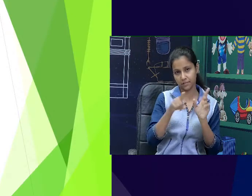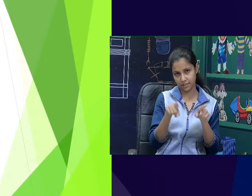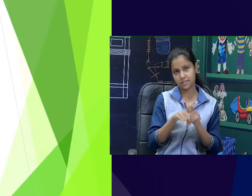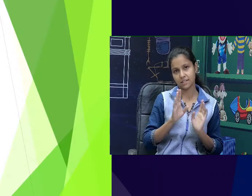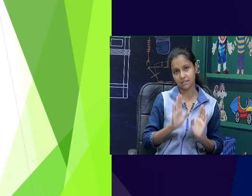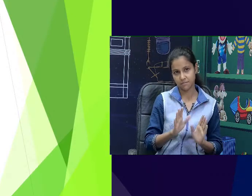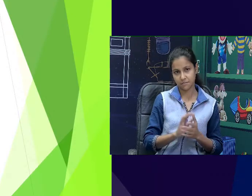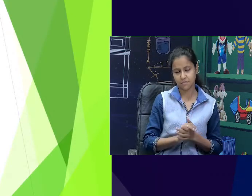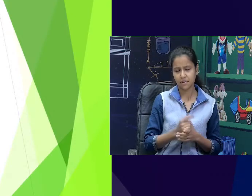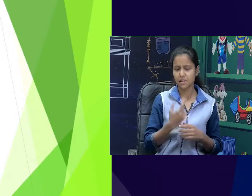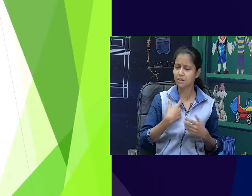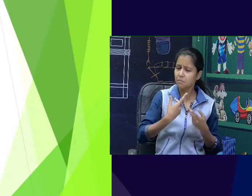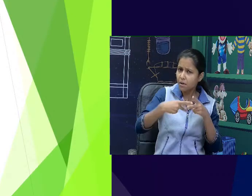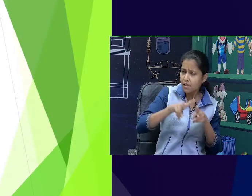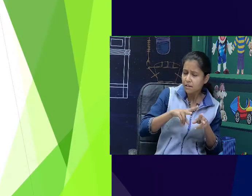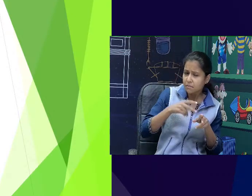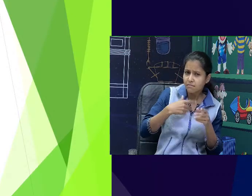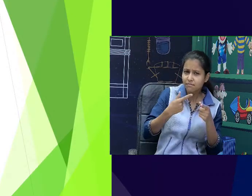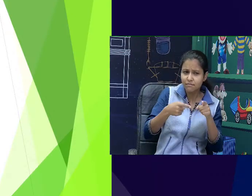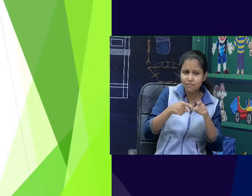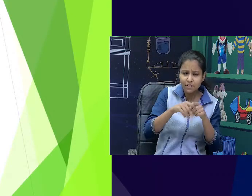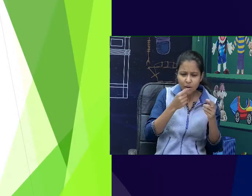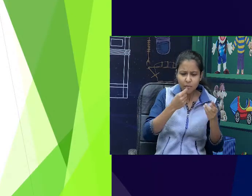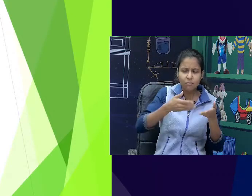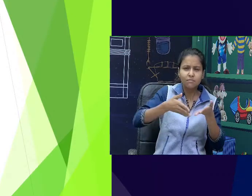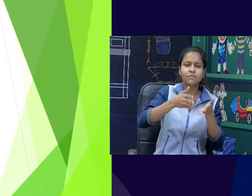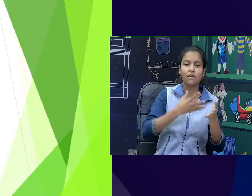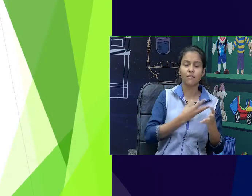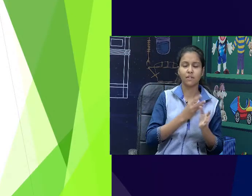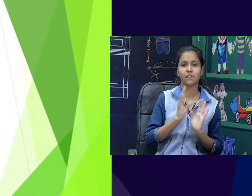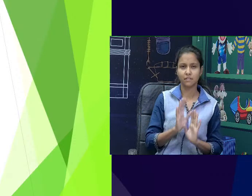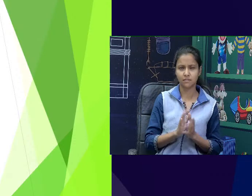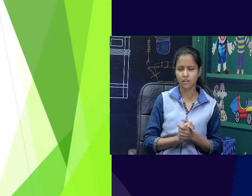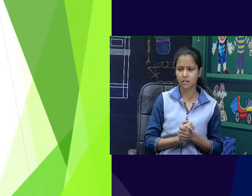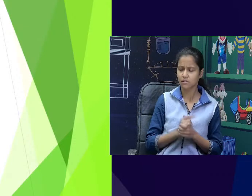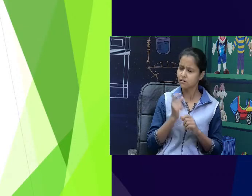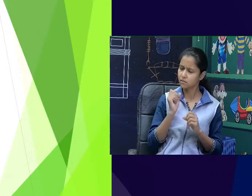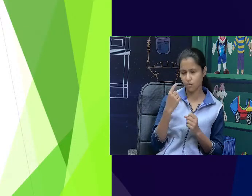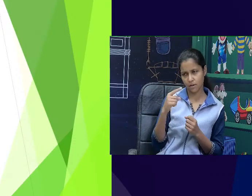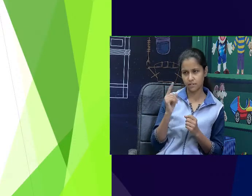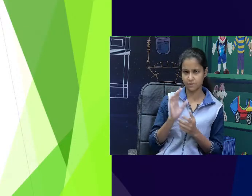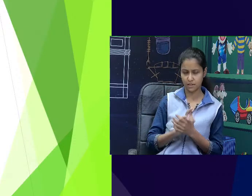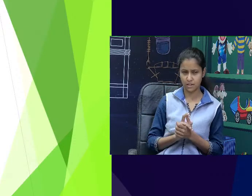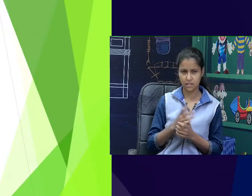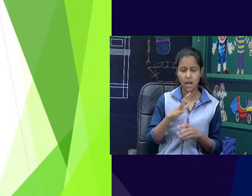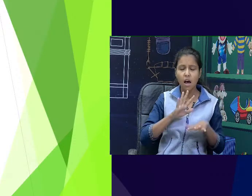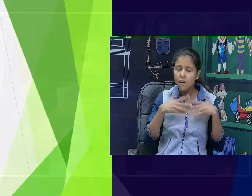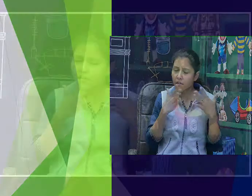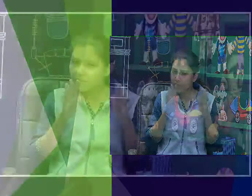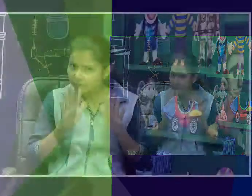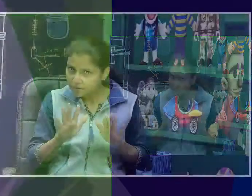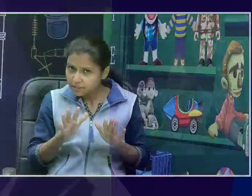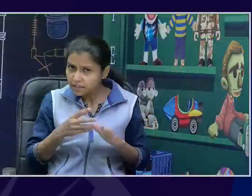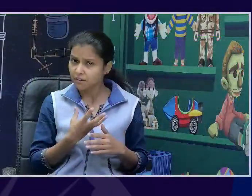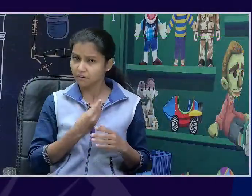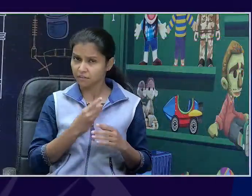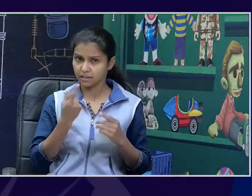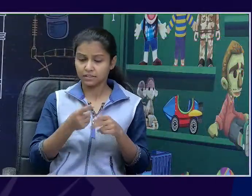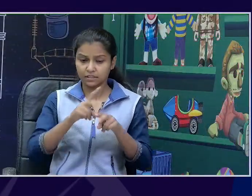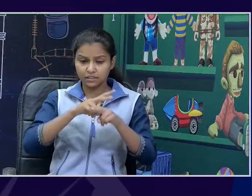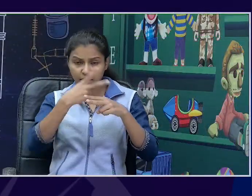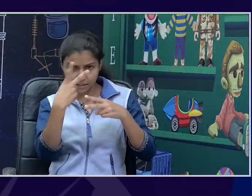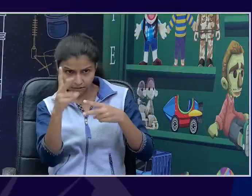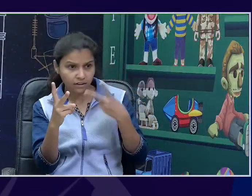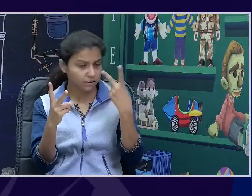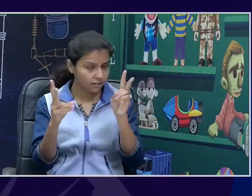which ultimately helped him to overcome his fear. Right. So having a fear is different, and knowing the fear is also